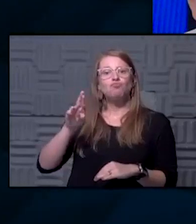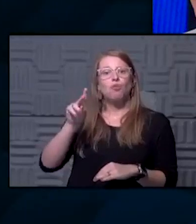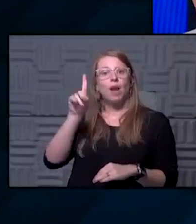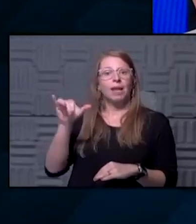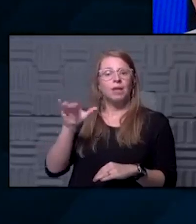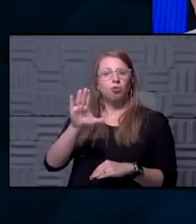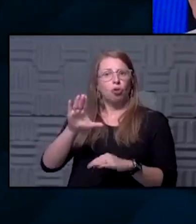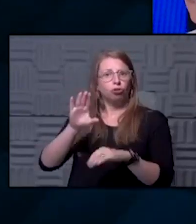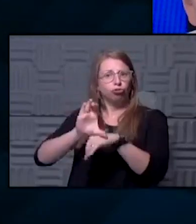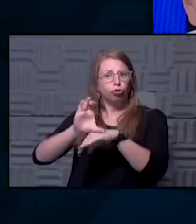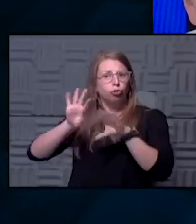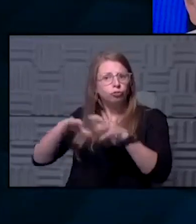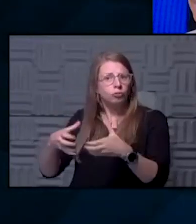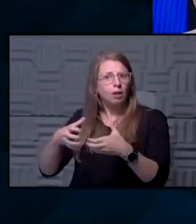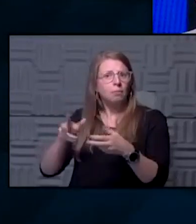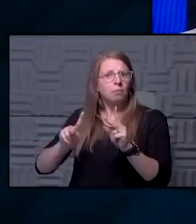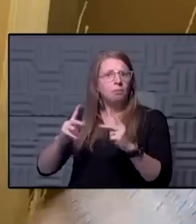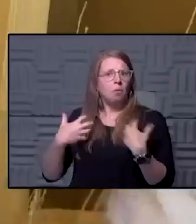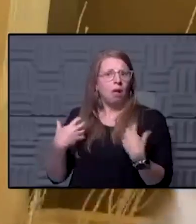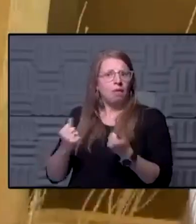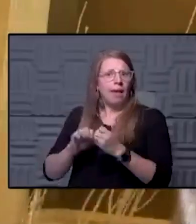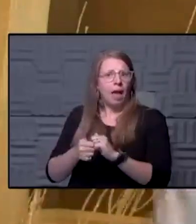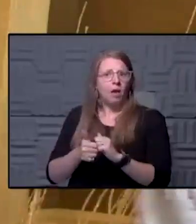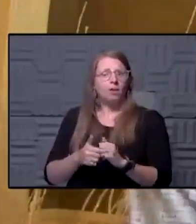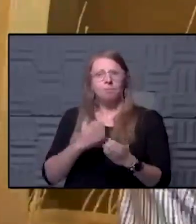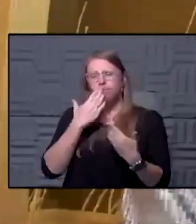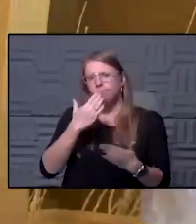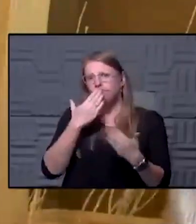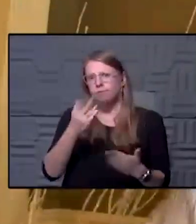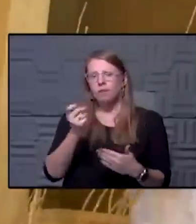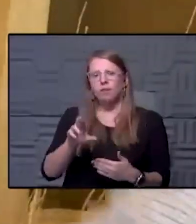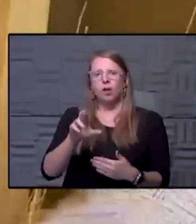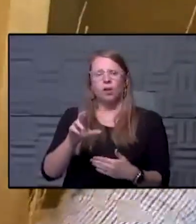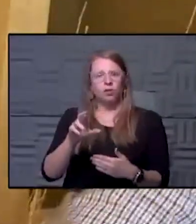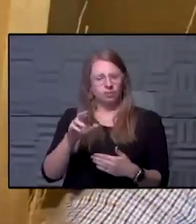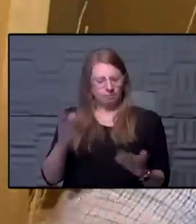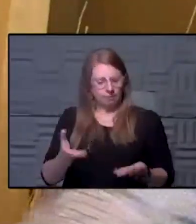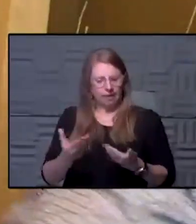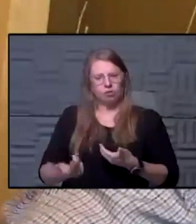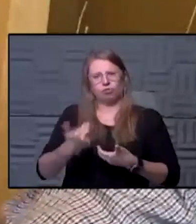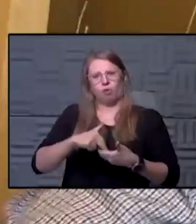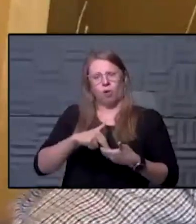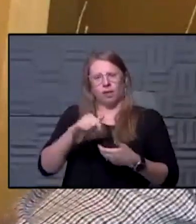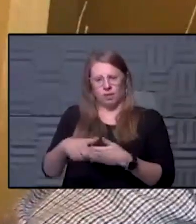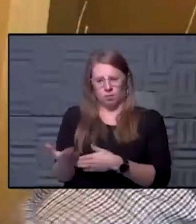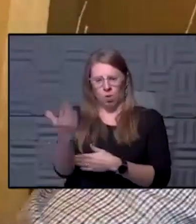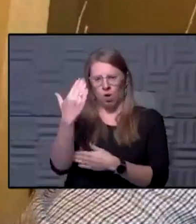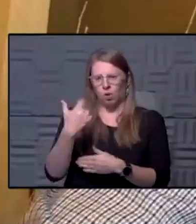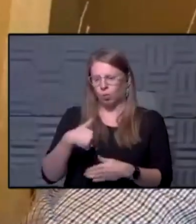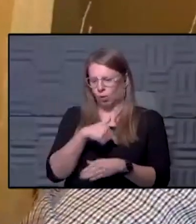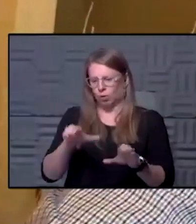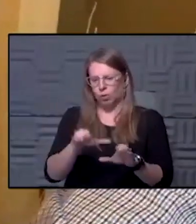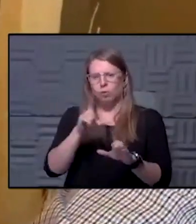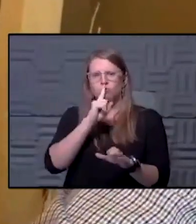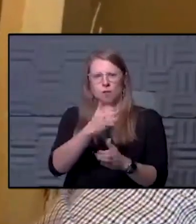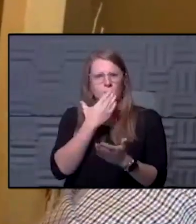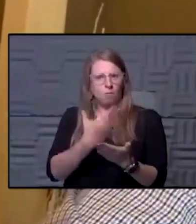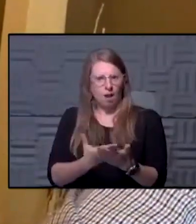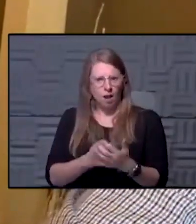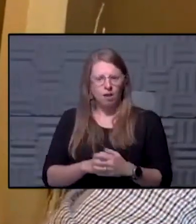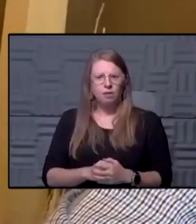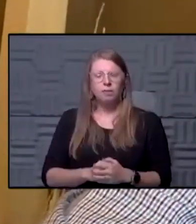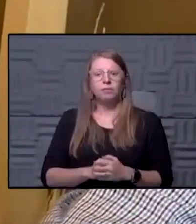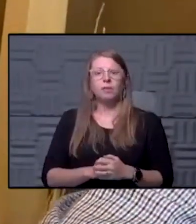How are people staying healthy? Well, thank you, Doctor, for having me on this morning. Yes, we're doing very well. From the